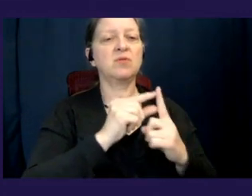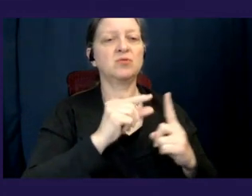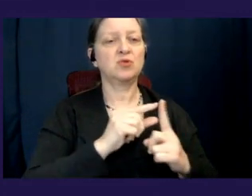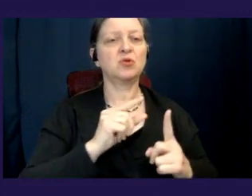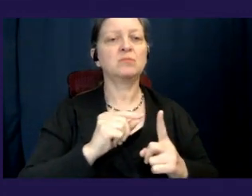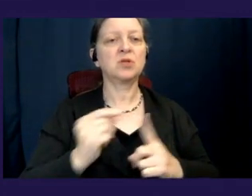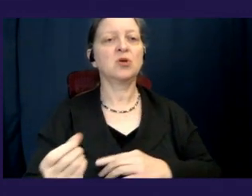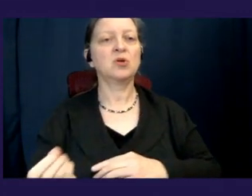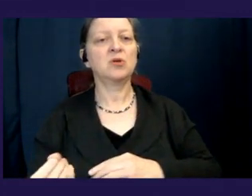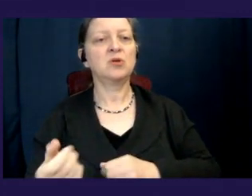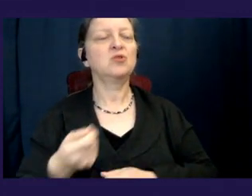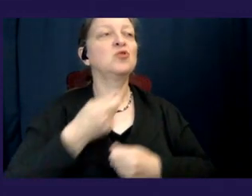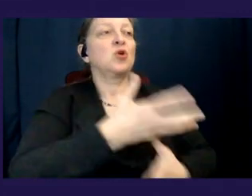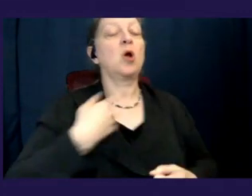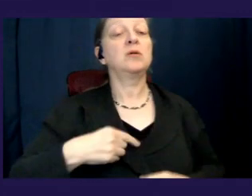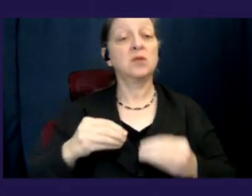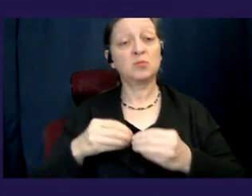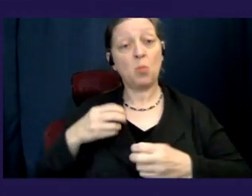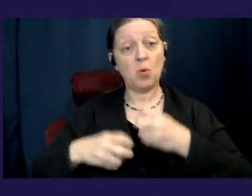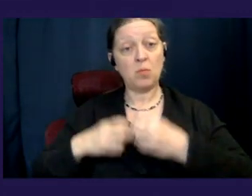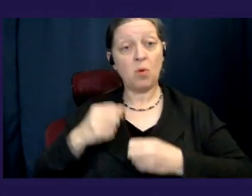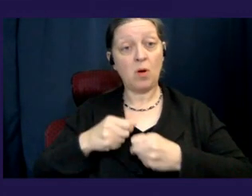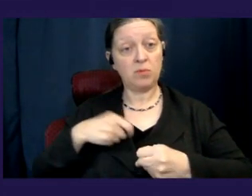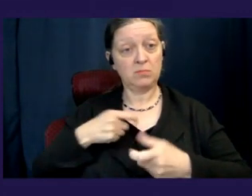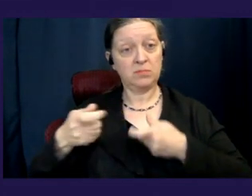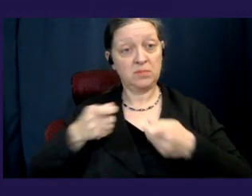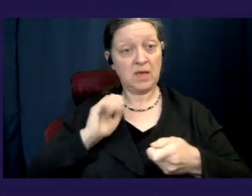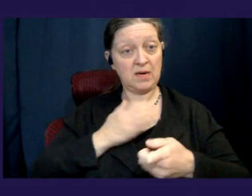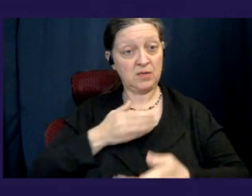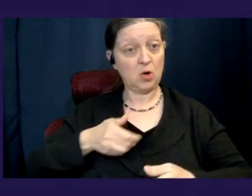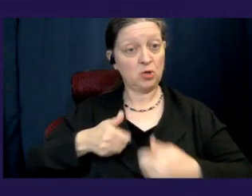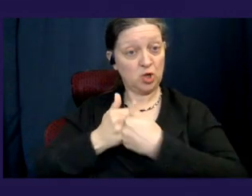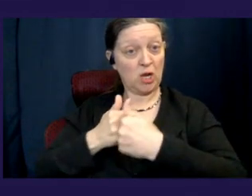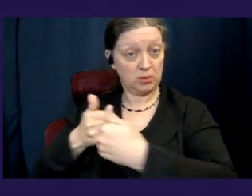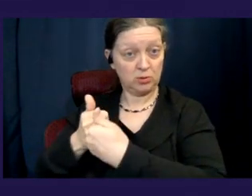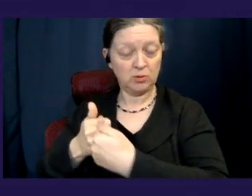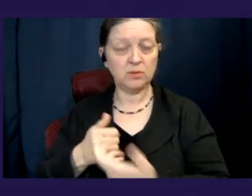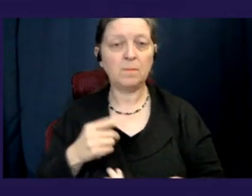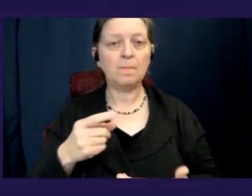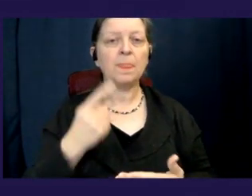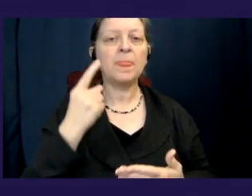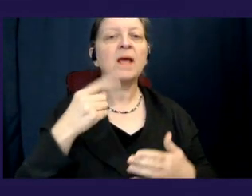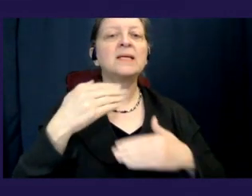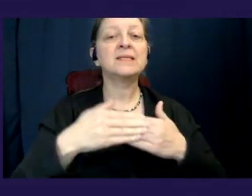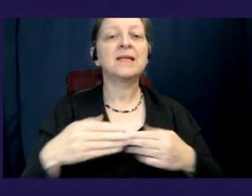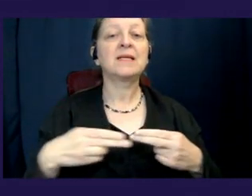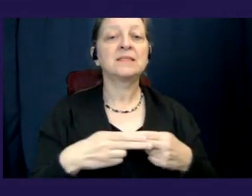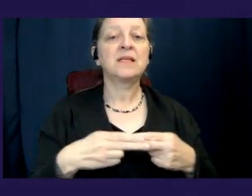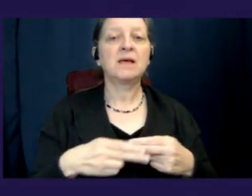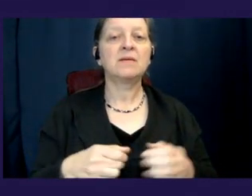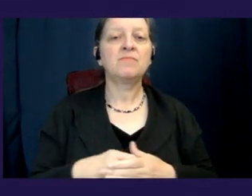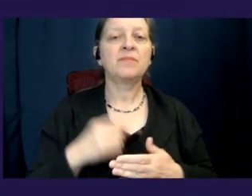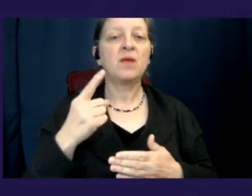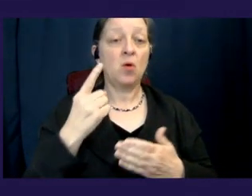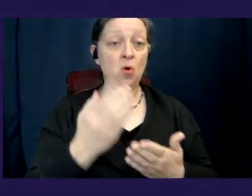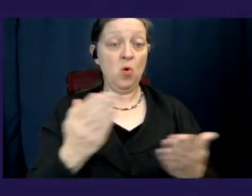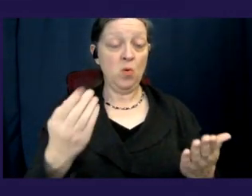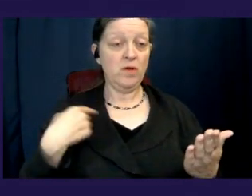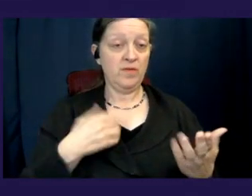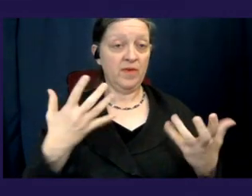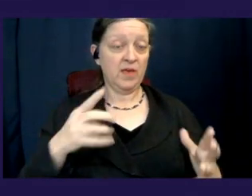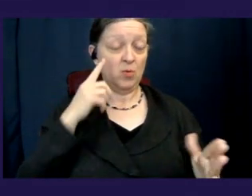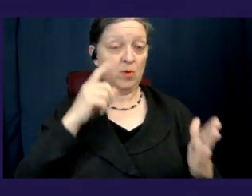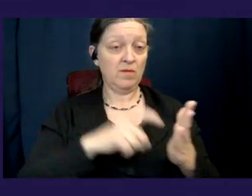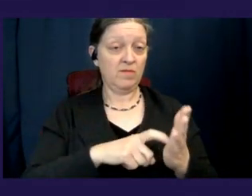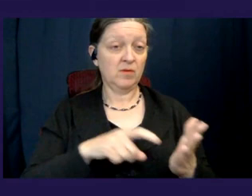Next slide. One of the things that we've noticed is that we've been reorienting our